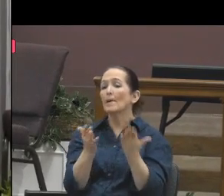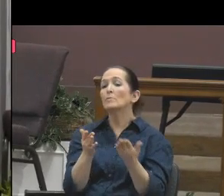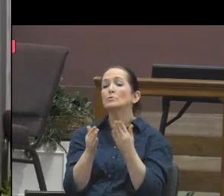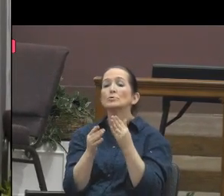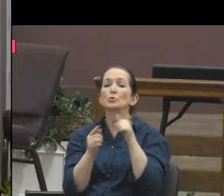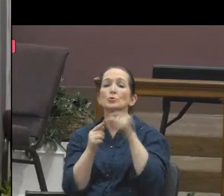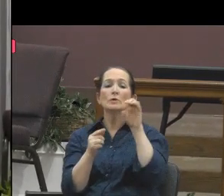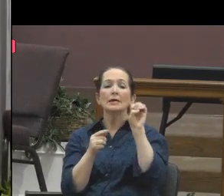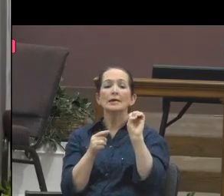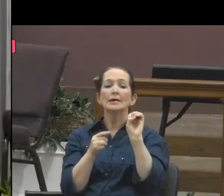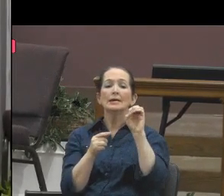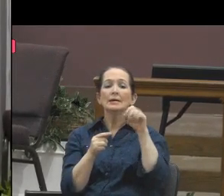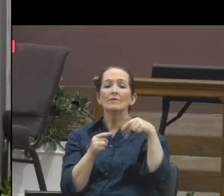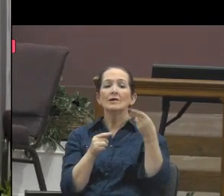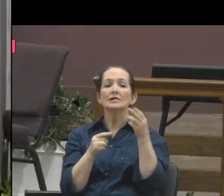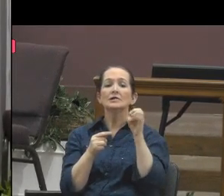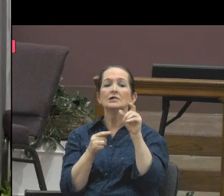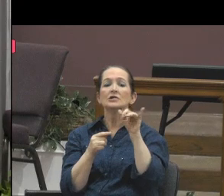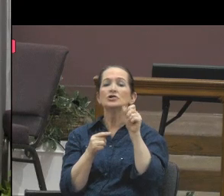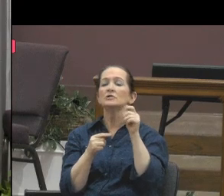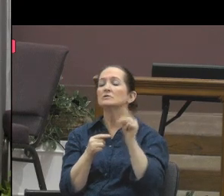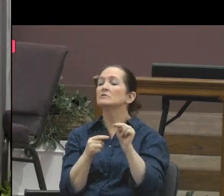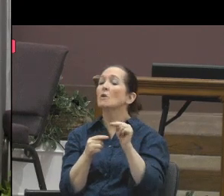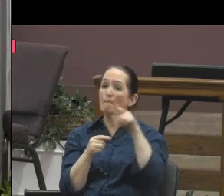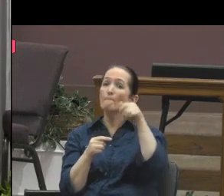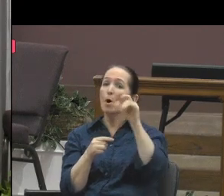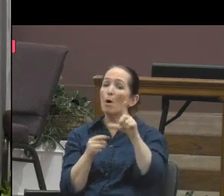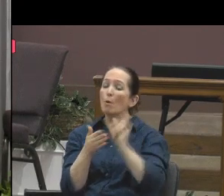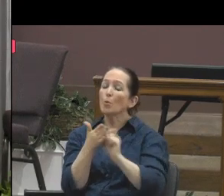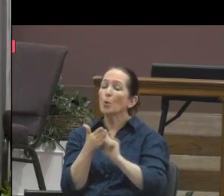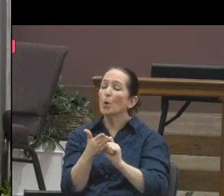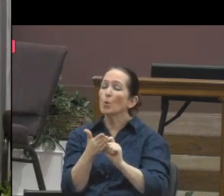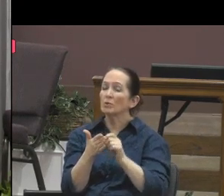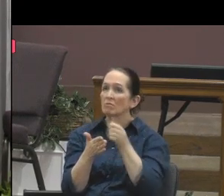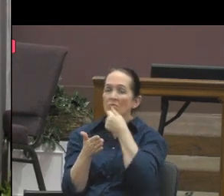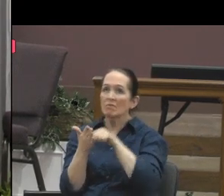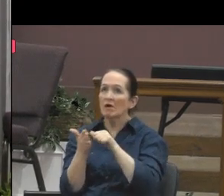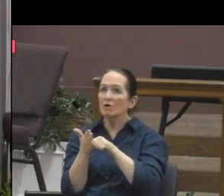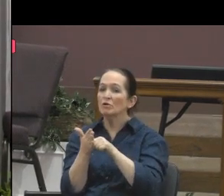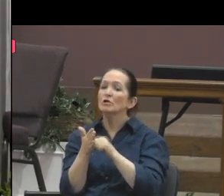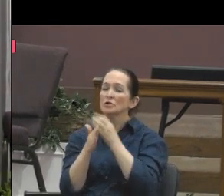Ephesians, a letter that Paul wrote, Ephesians chapter 4.